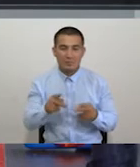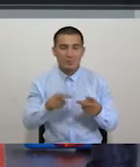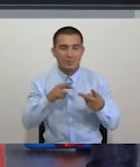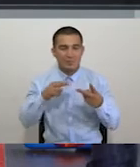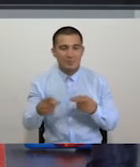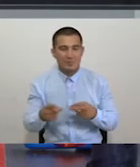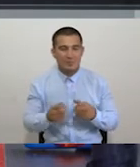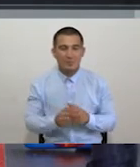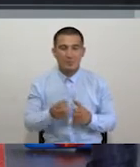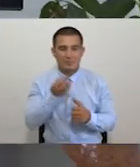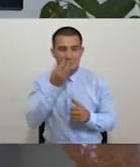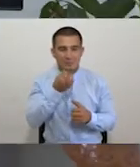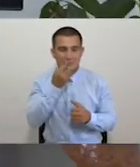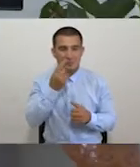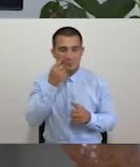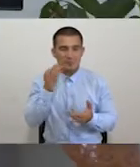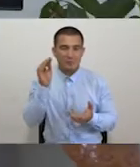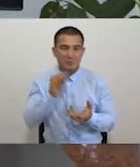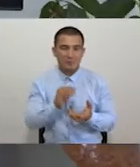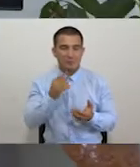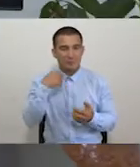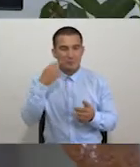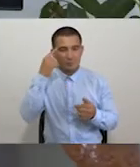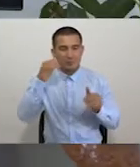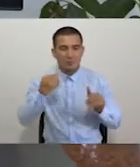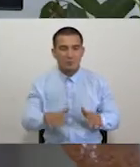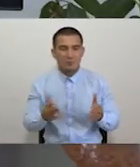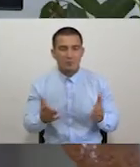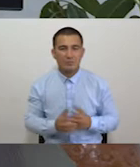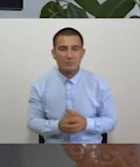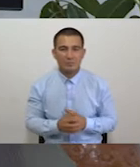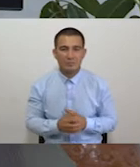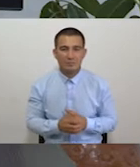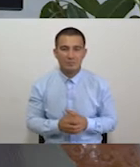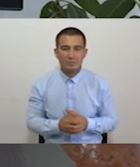o'rniga gul qo'ndirishga qaror qildim.